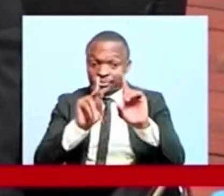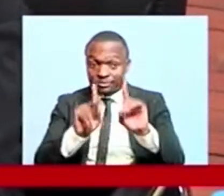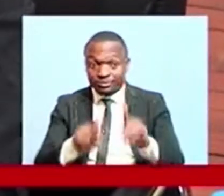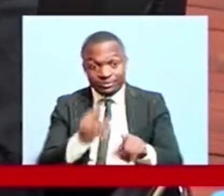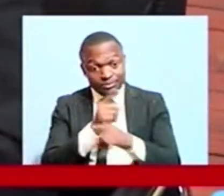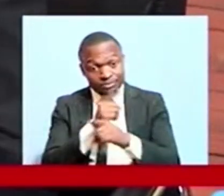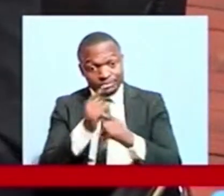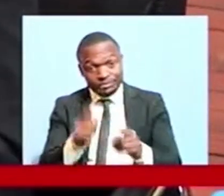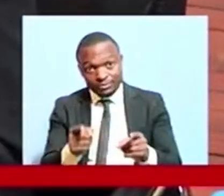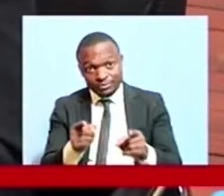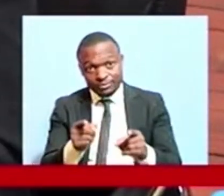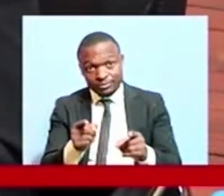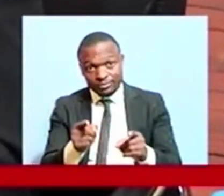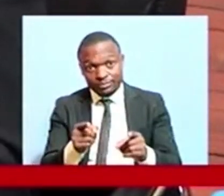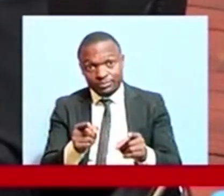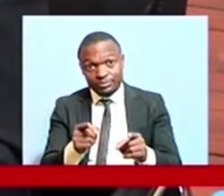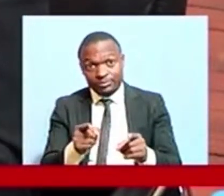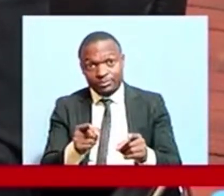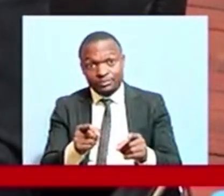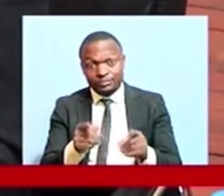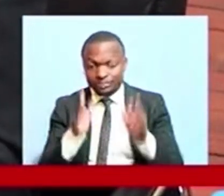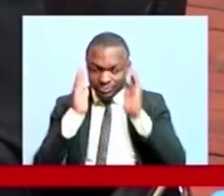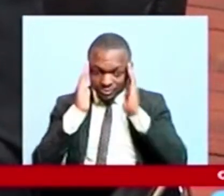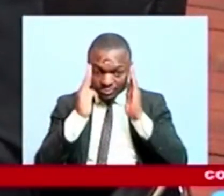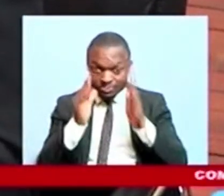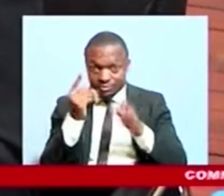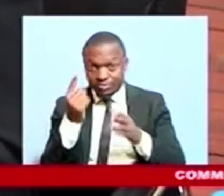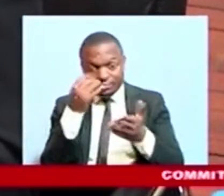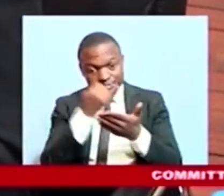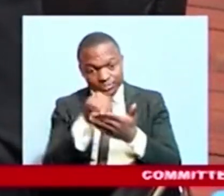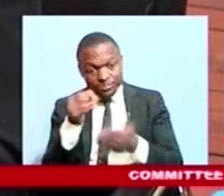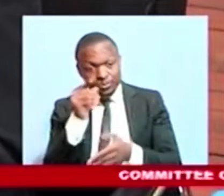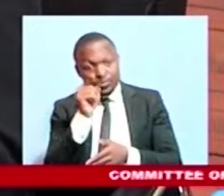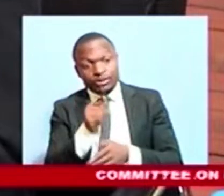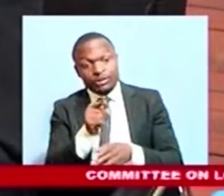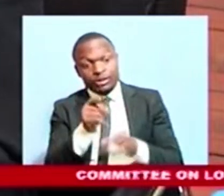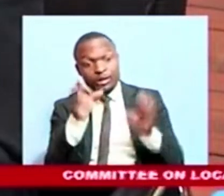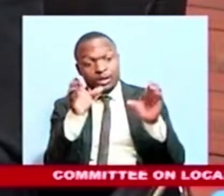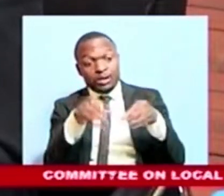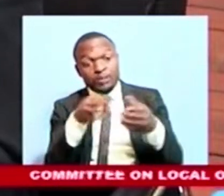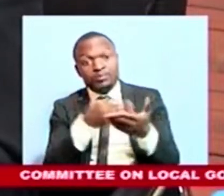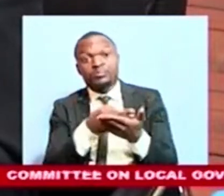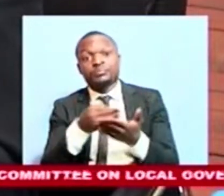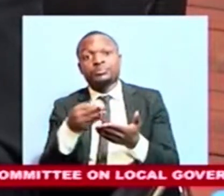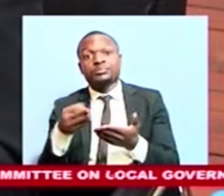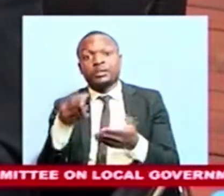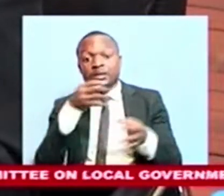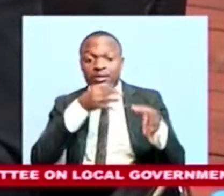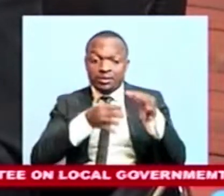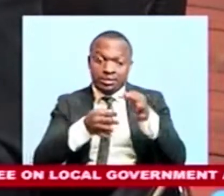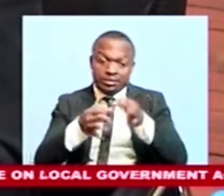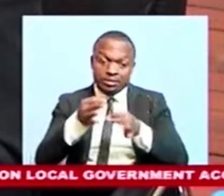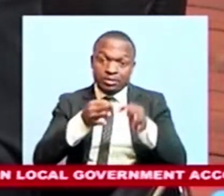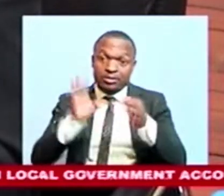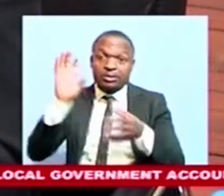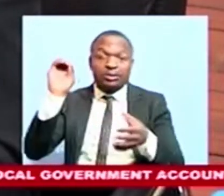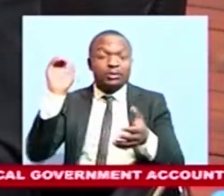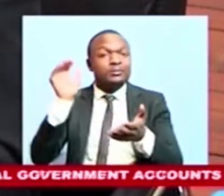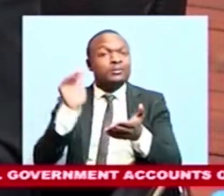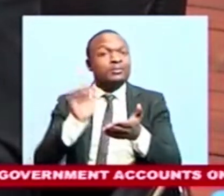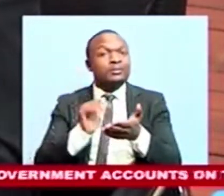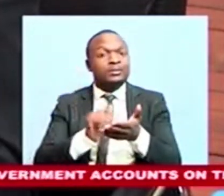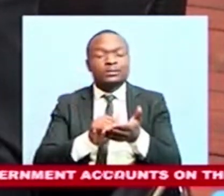been dealing with one issue of how this council has failed to explain a 50,000